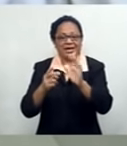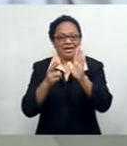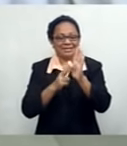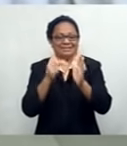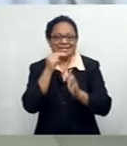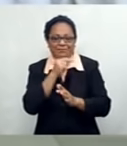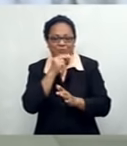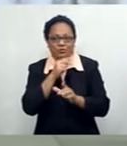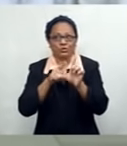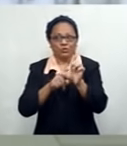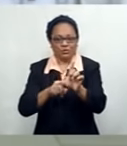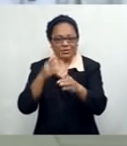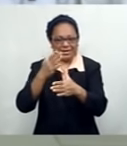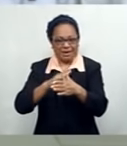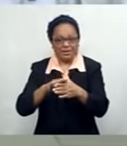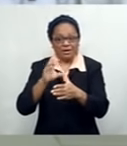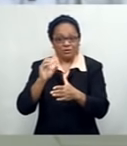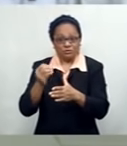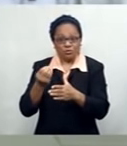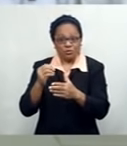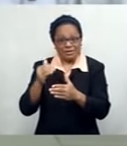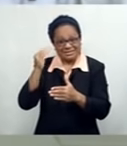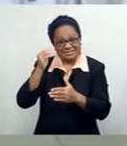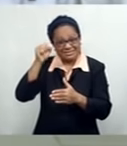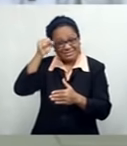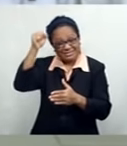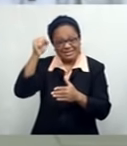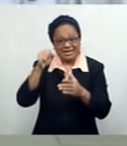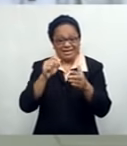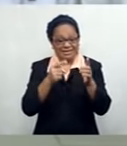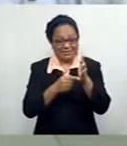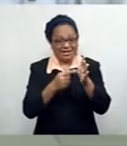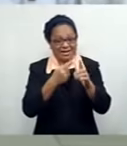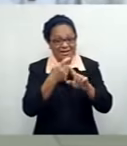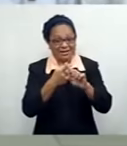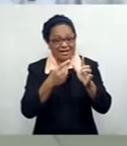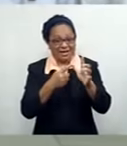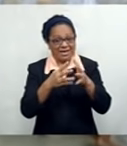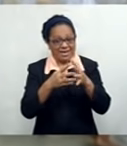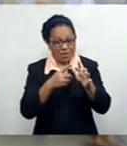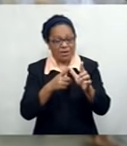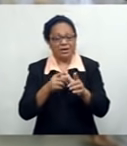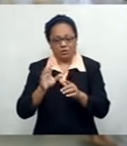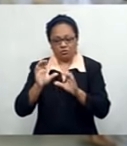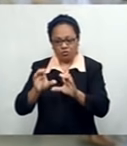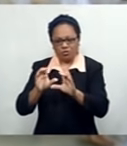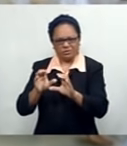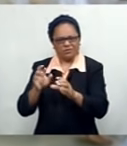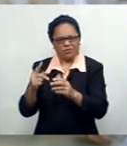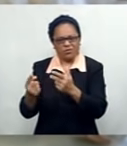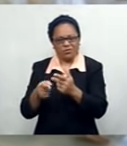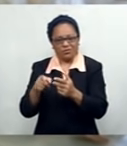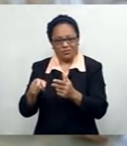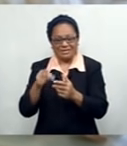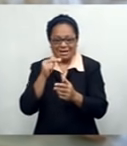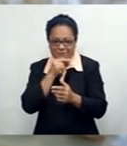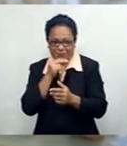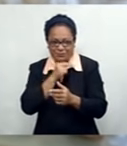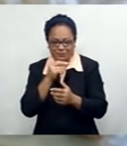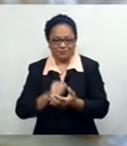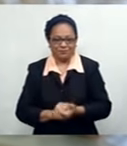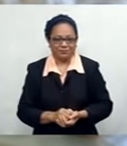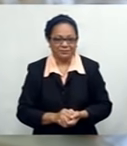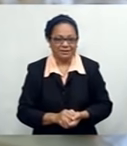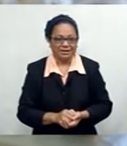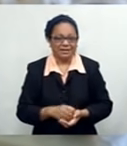youth camp as his coach and manager. Gerard Takeawa says he was fortunate to be learning from the best coaches in Europe while